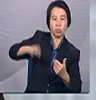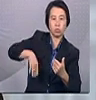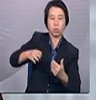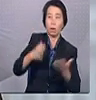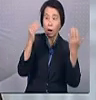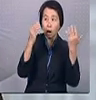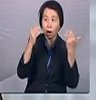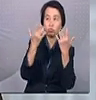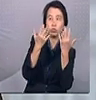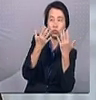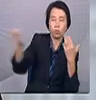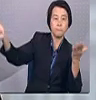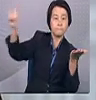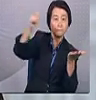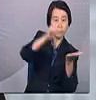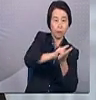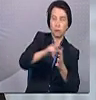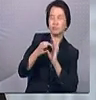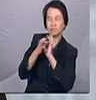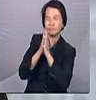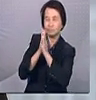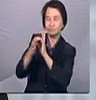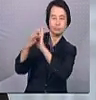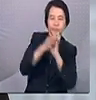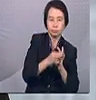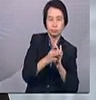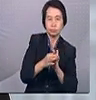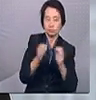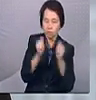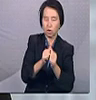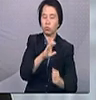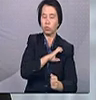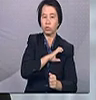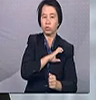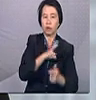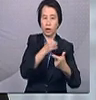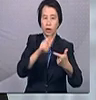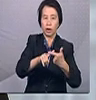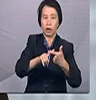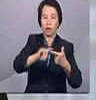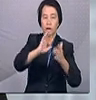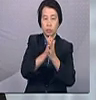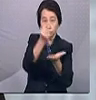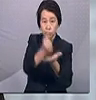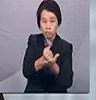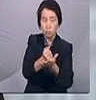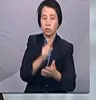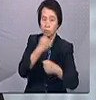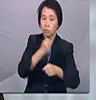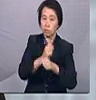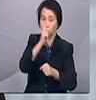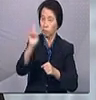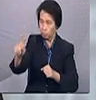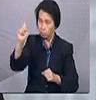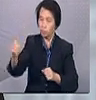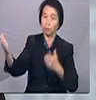they are back, we need collaboration with the police again and Jabatan Immigration Negara to make sure that they come